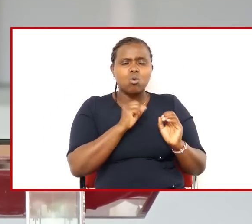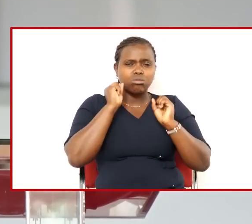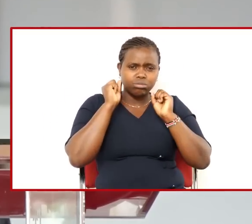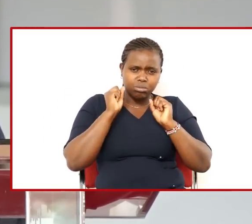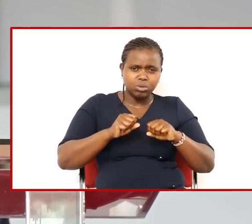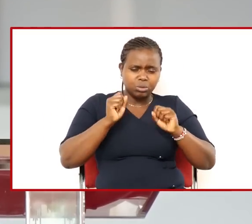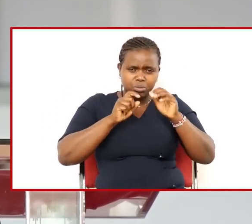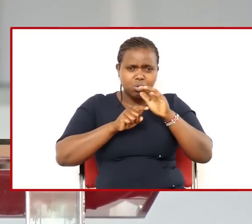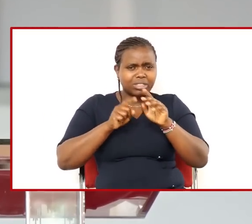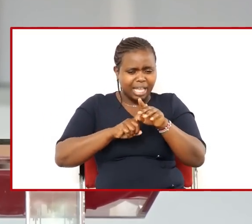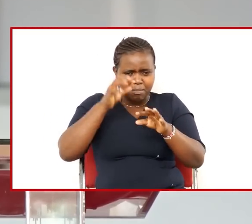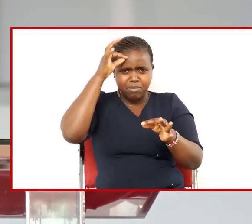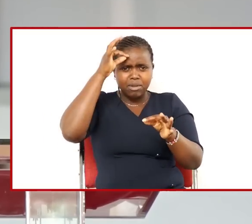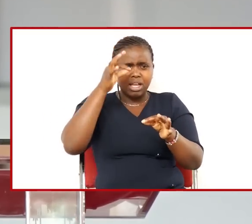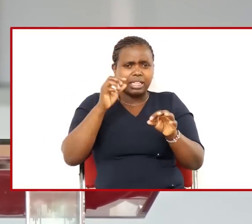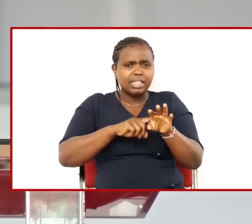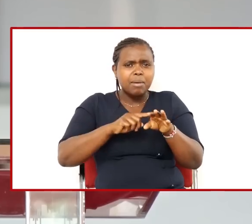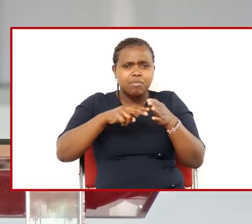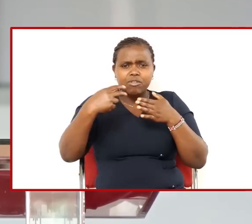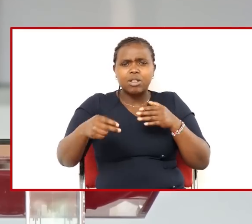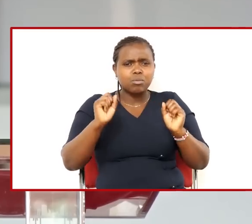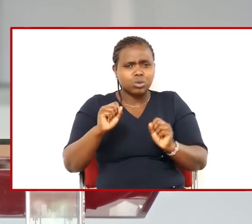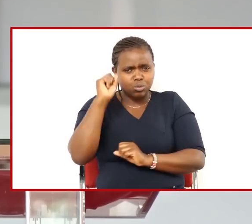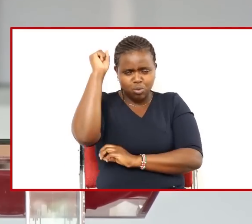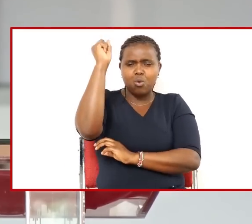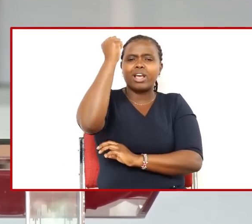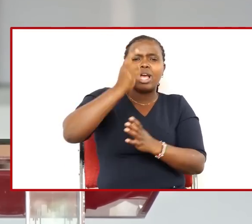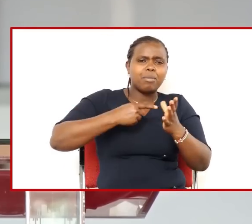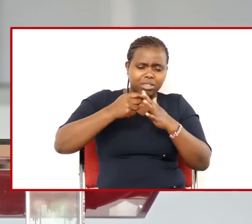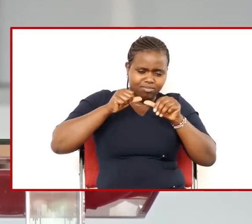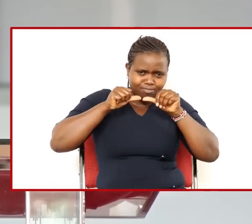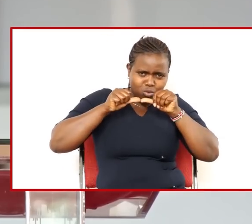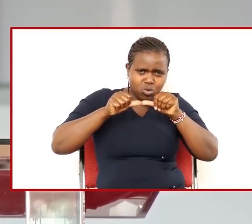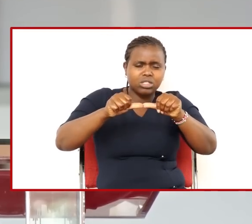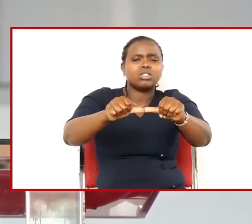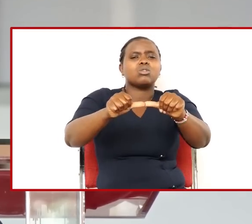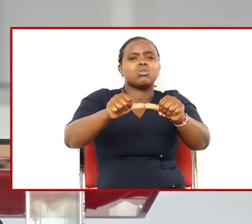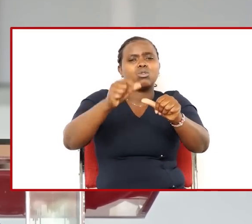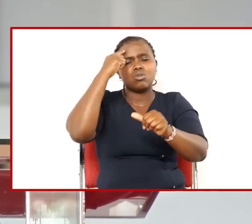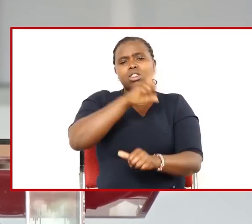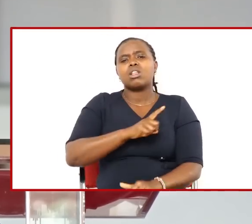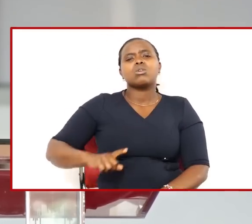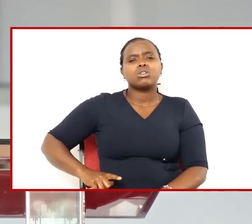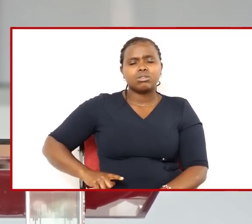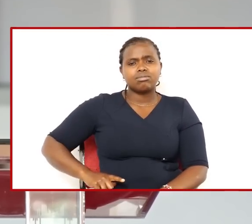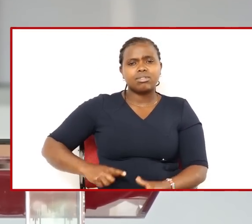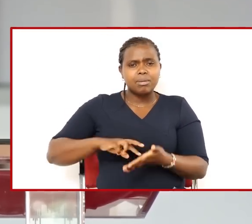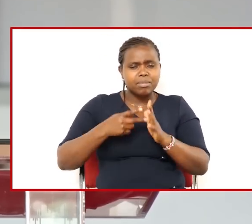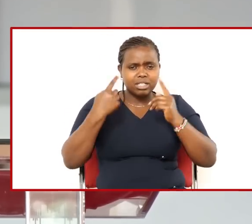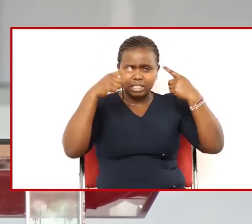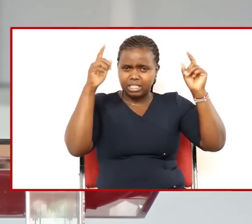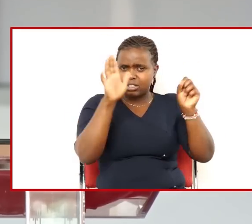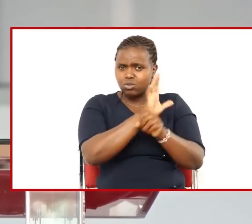when they fail, get back up and goes on for the Lord. The